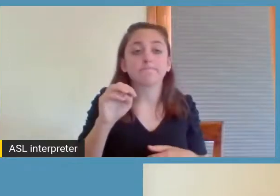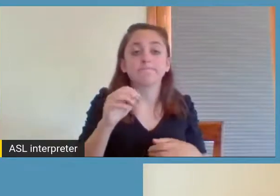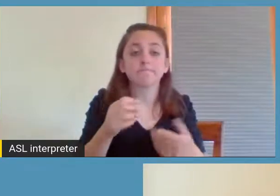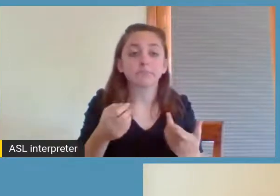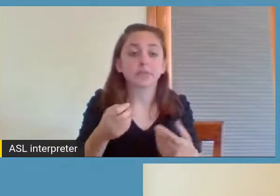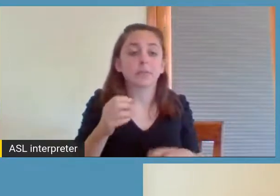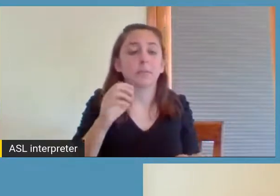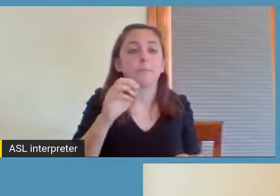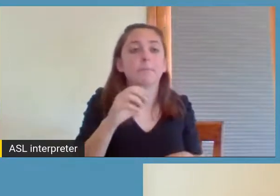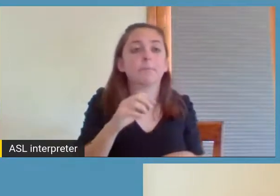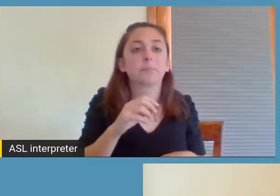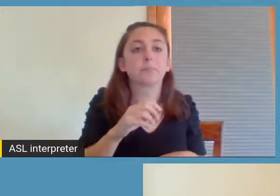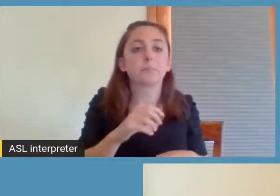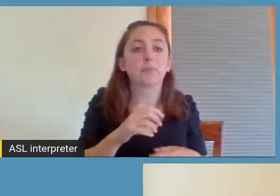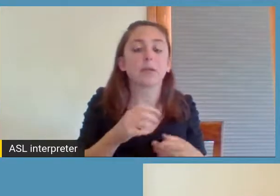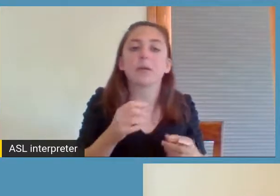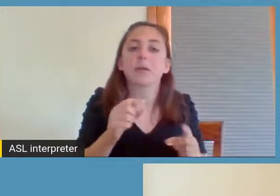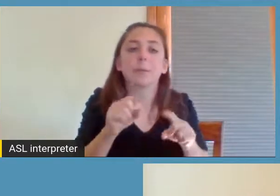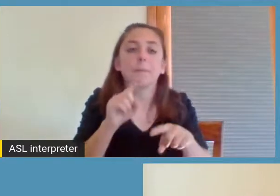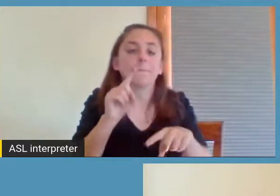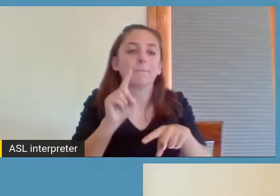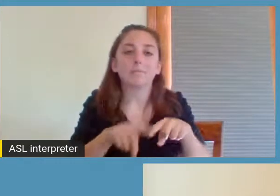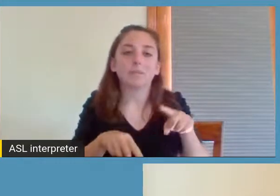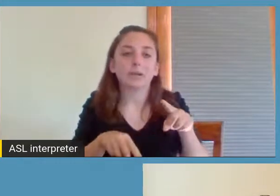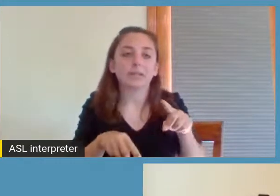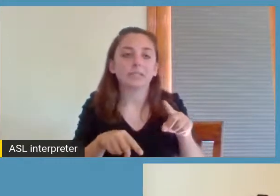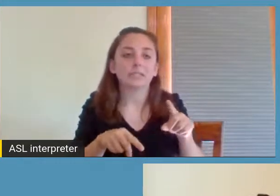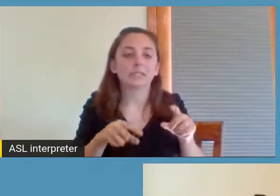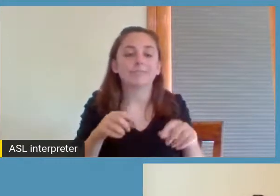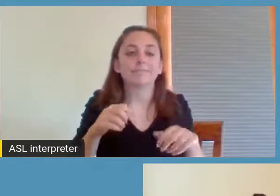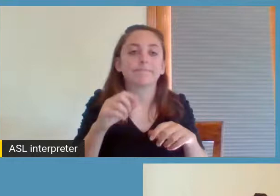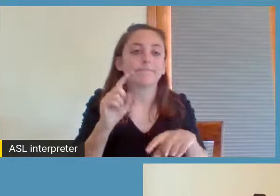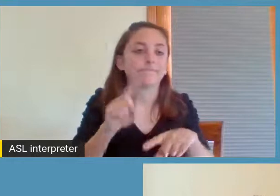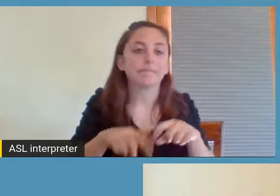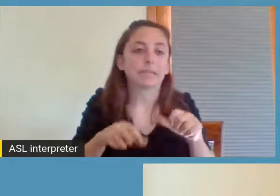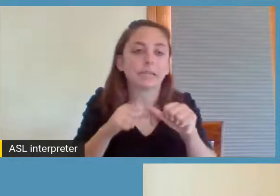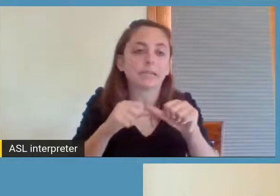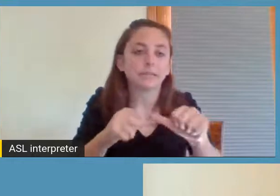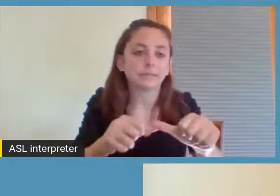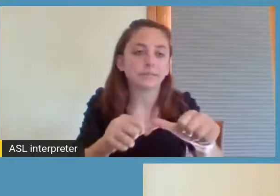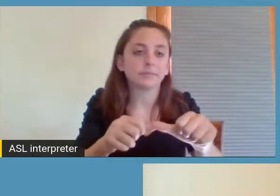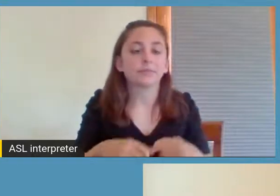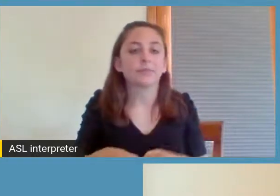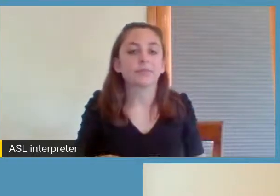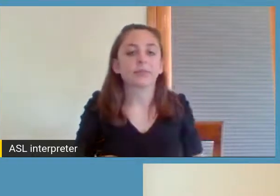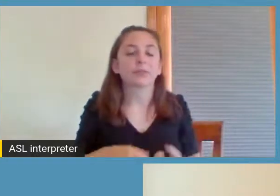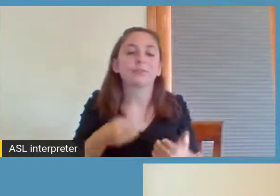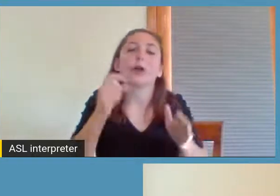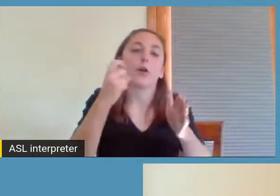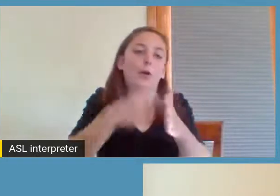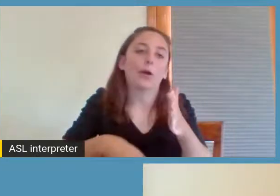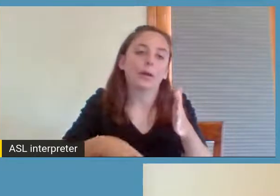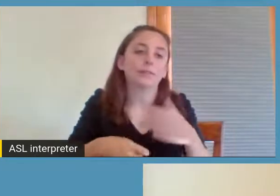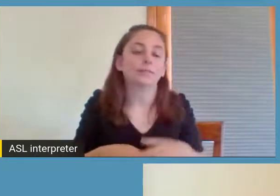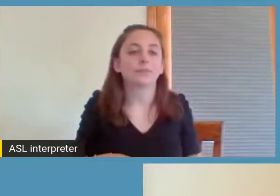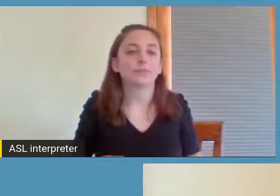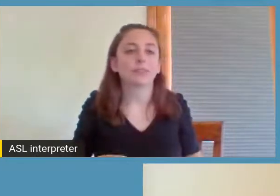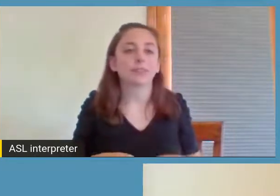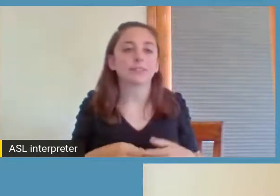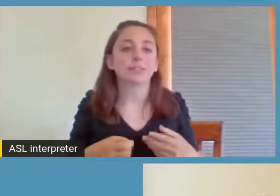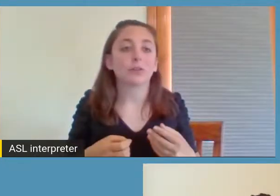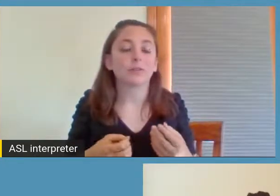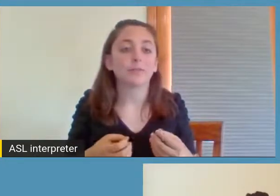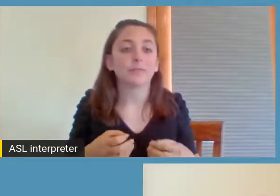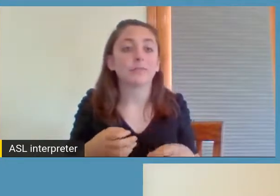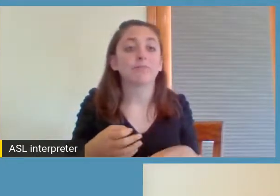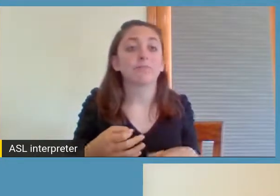well, but that didn't last. And it cost money. So the kind of freedom that I had for the